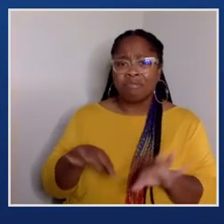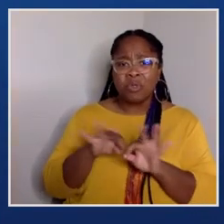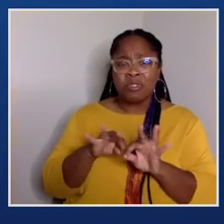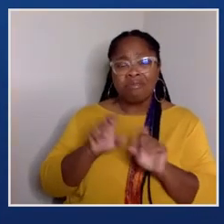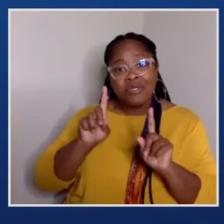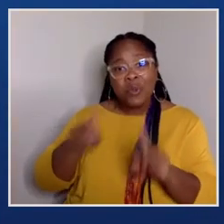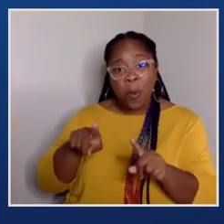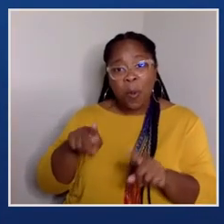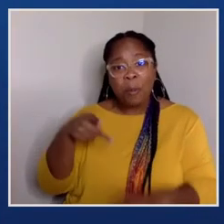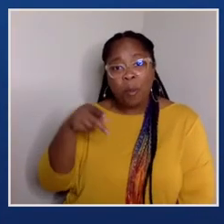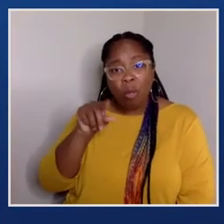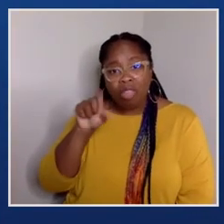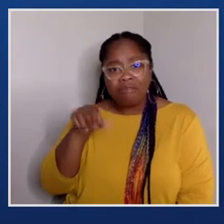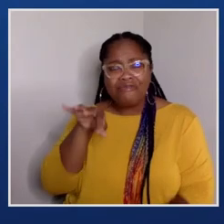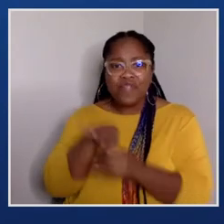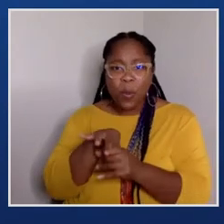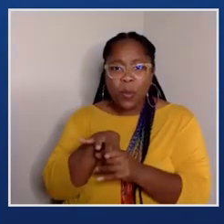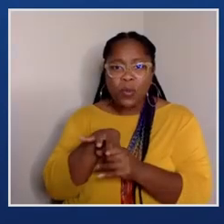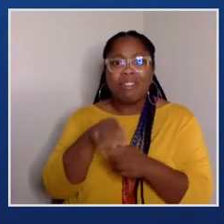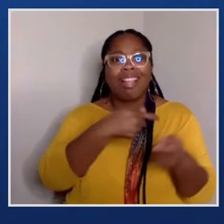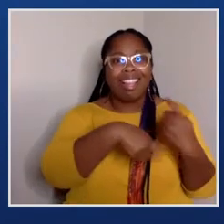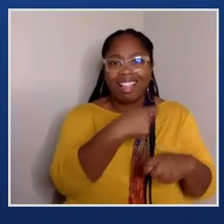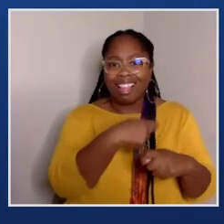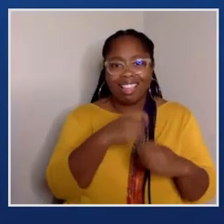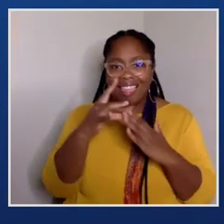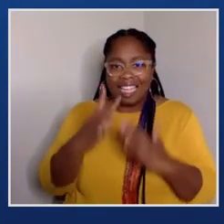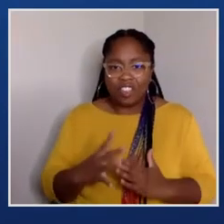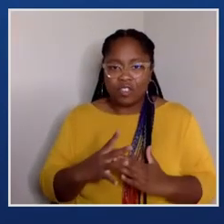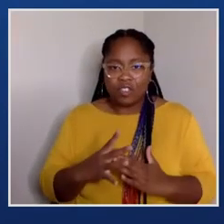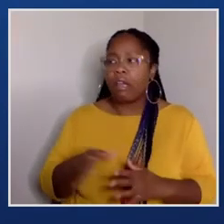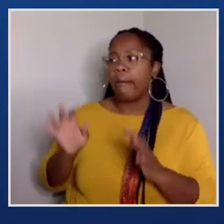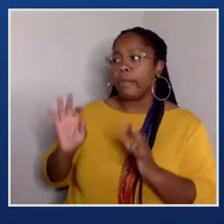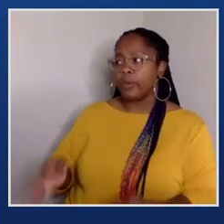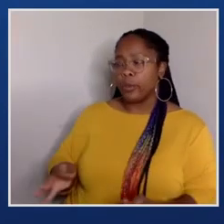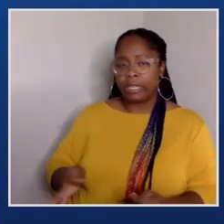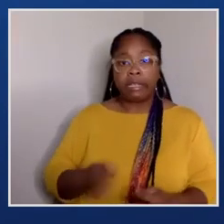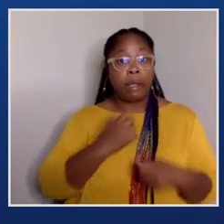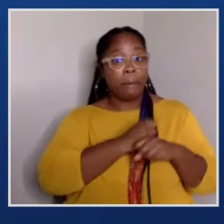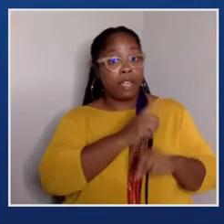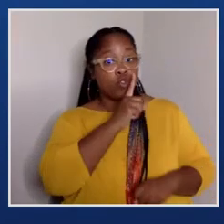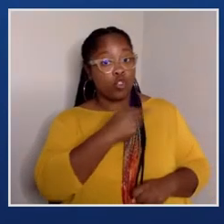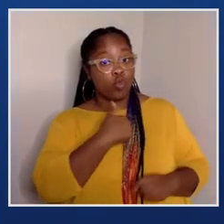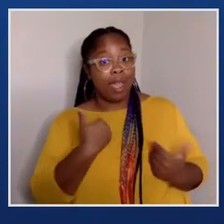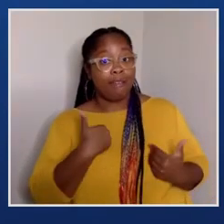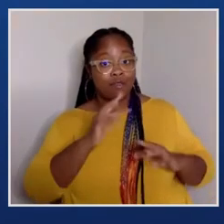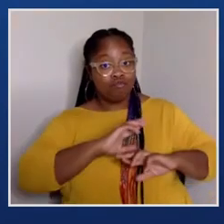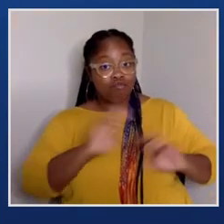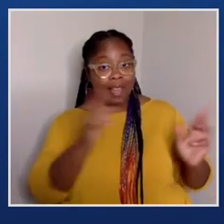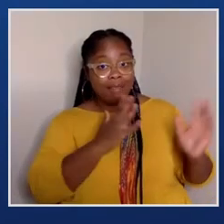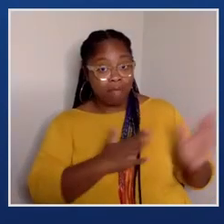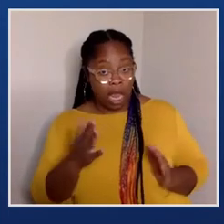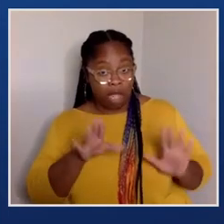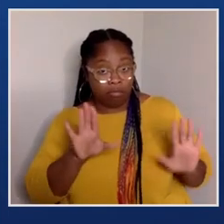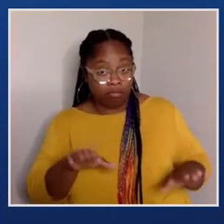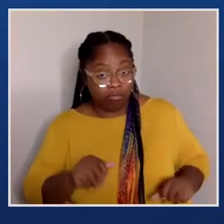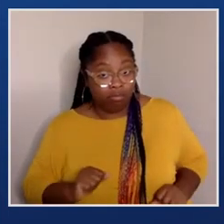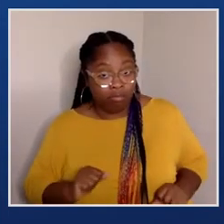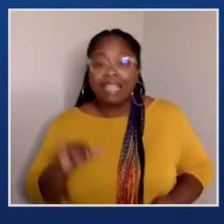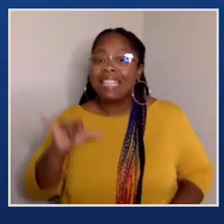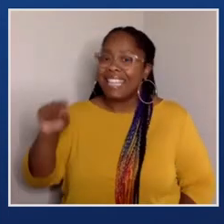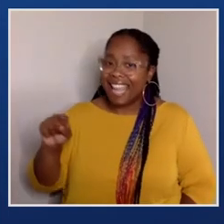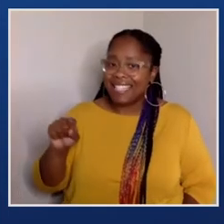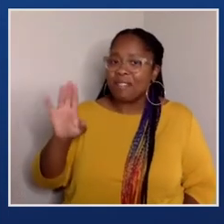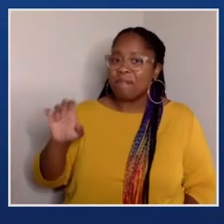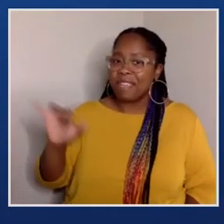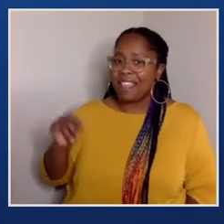and vote in new leadership. Absolutely. So make sure you have a plan in place to vote, y'all. Yes, be like Tam